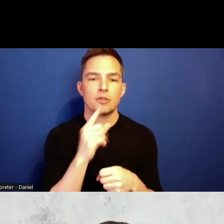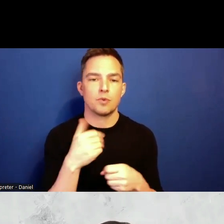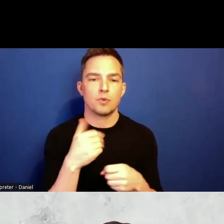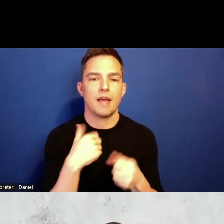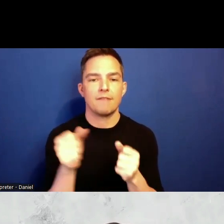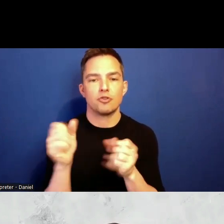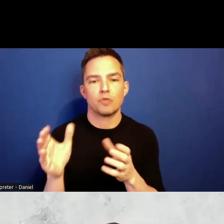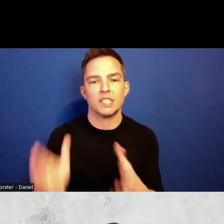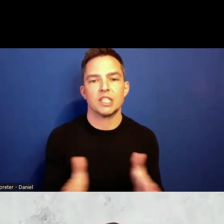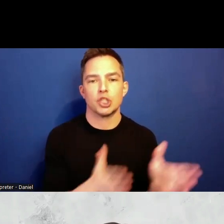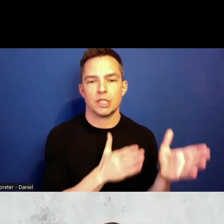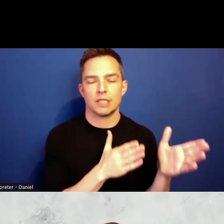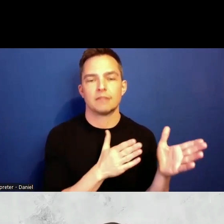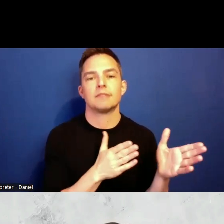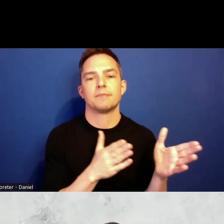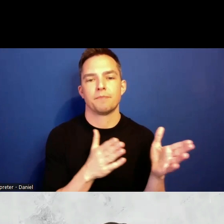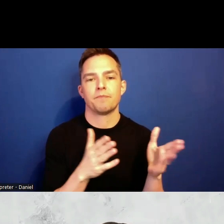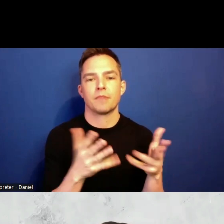strategic